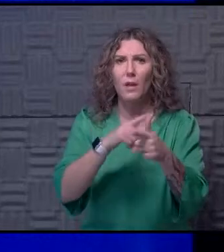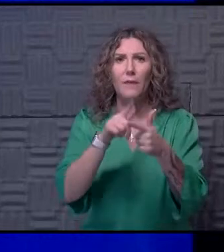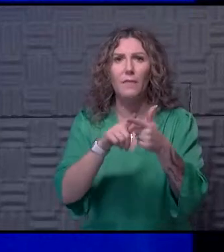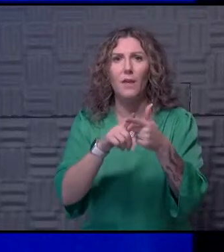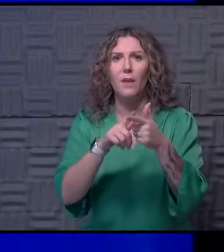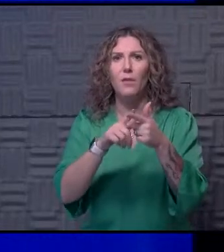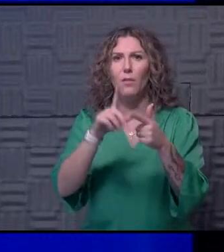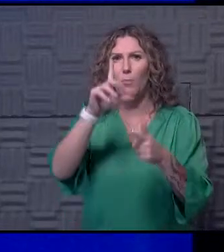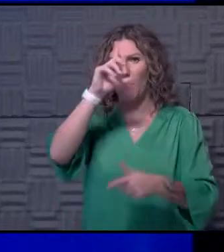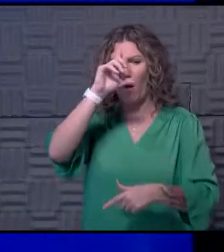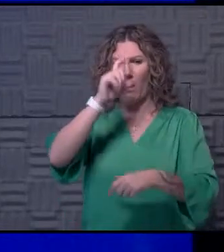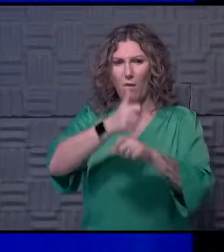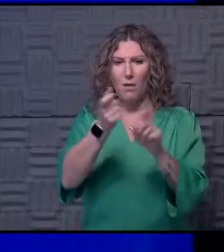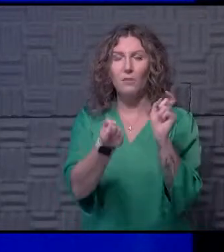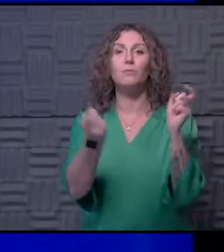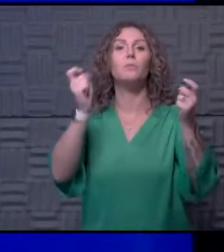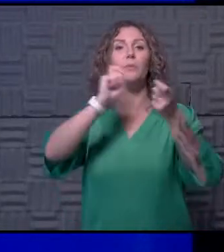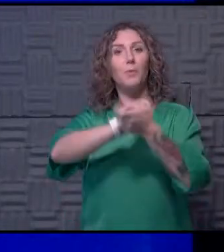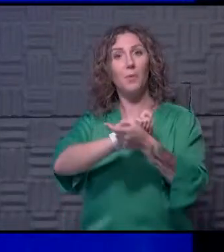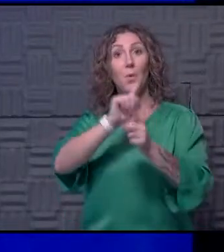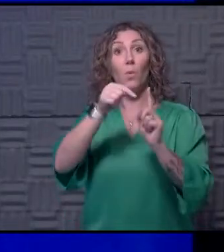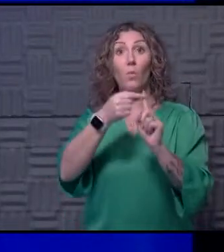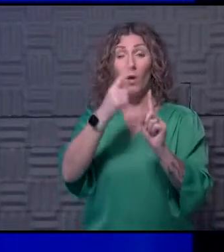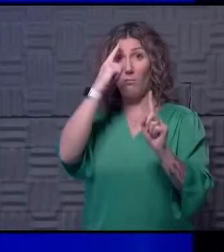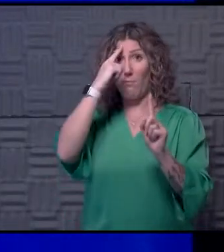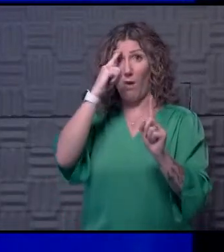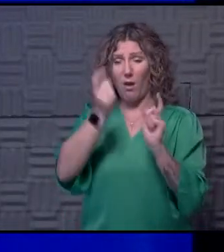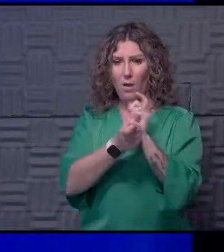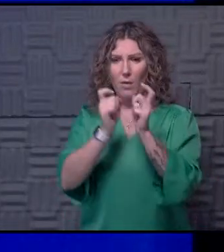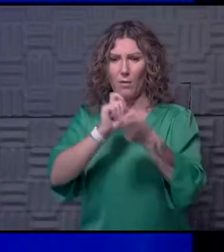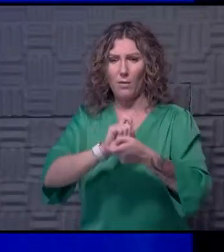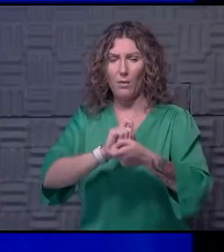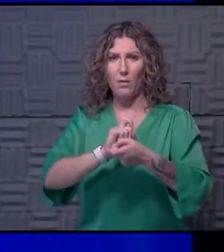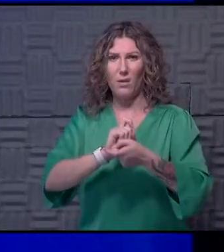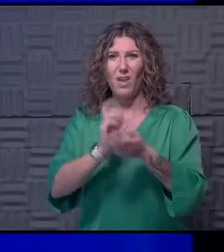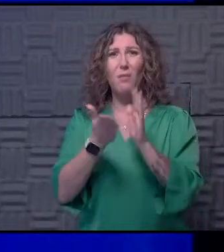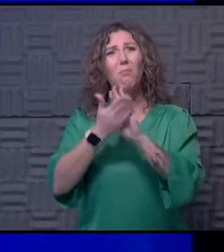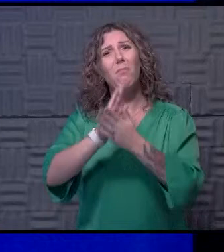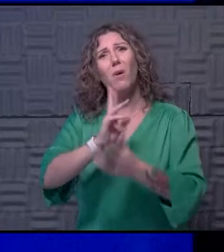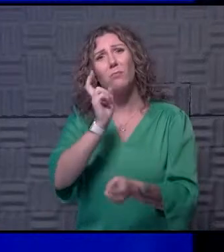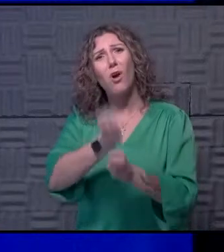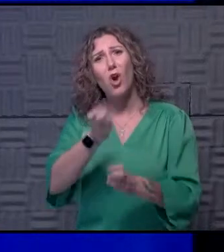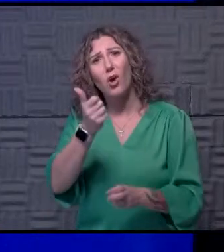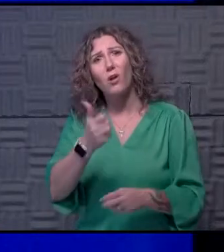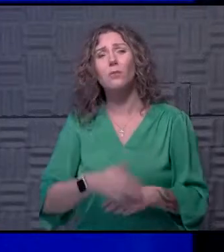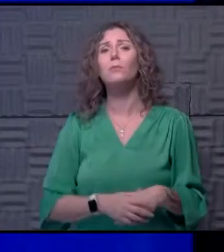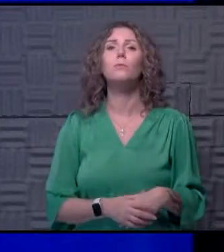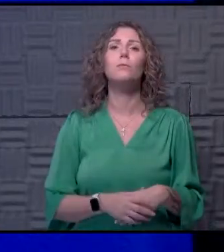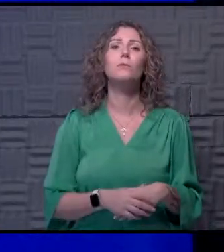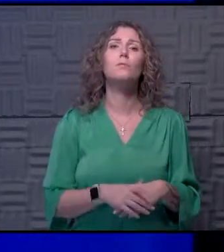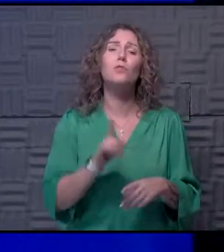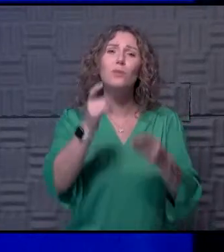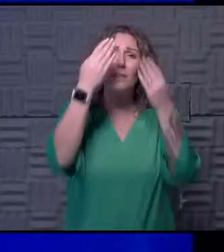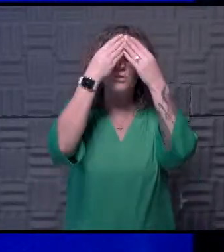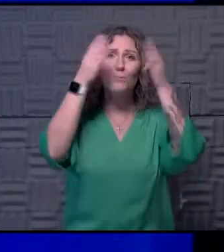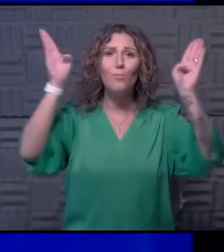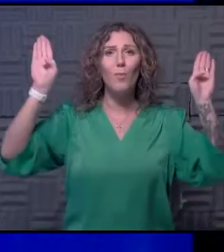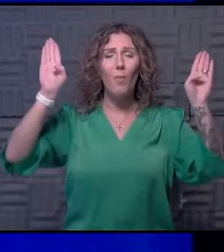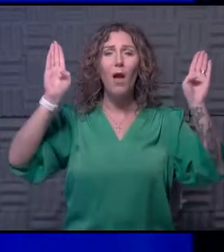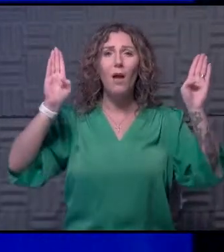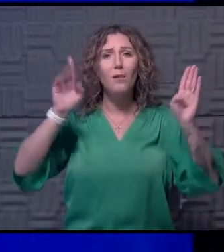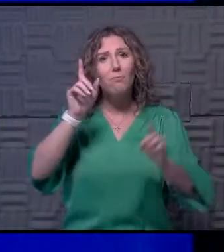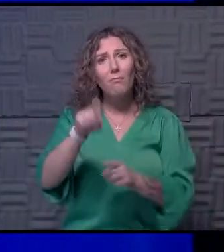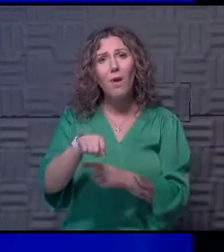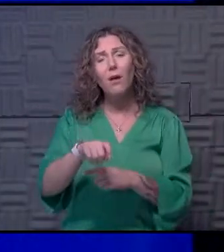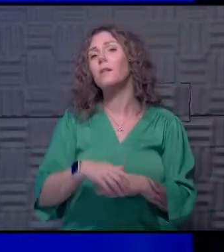change their mind. Because when your mind is fixed, change comes harder. So I think we all have to keep an open mind